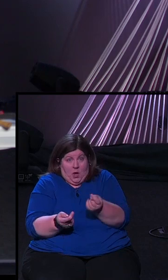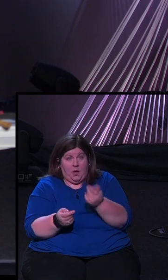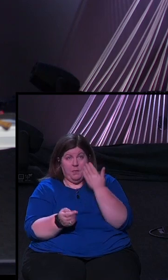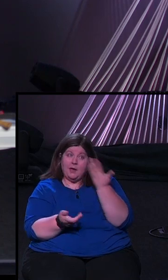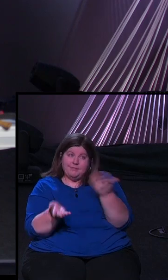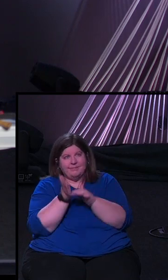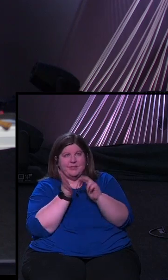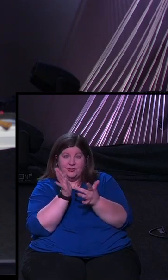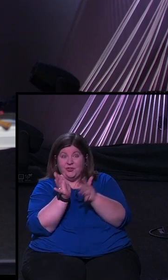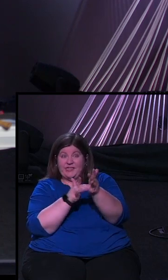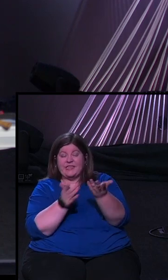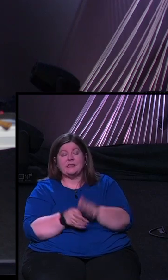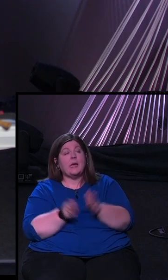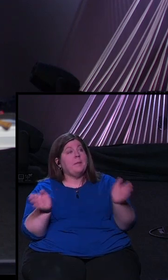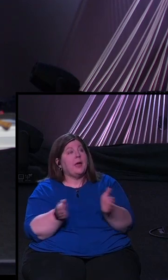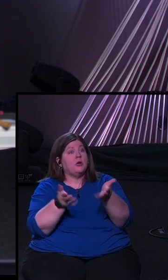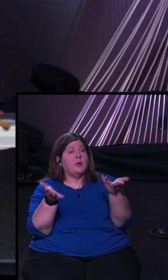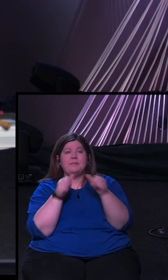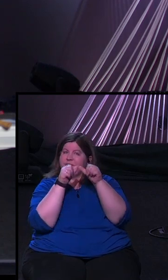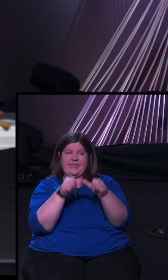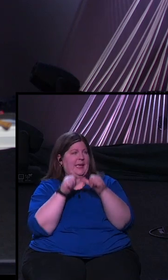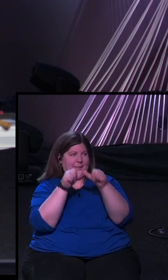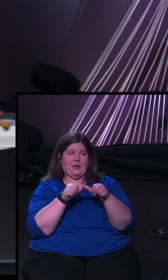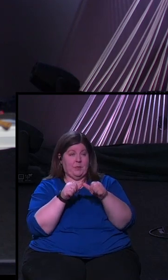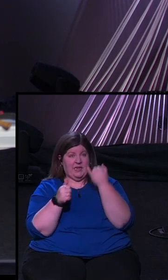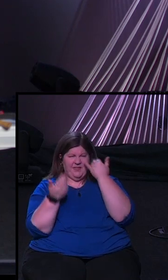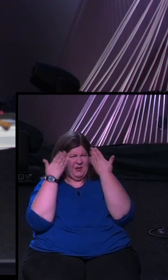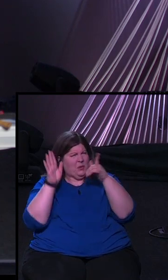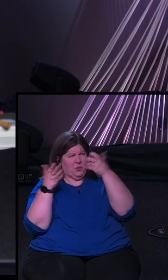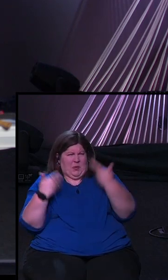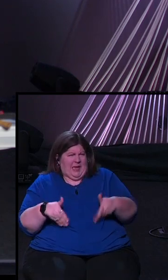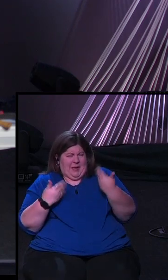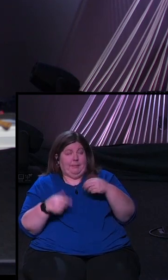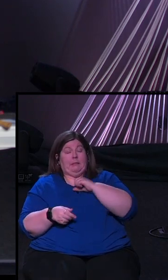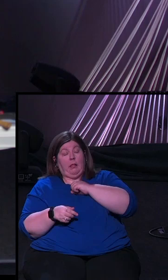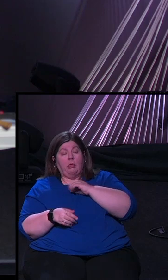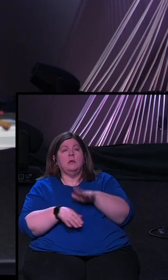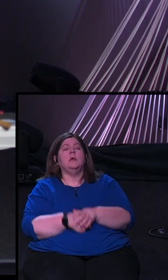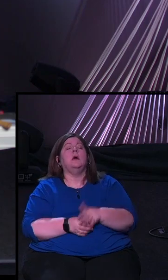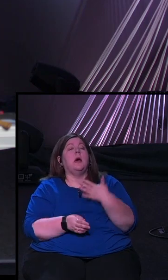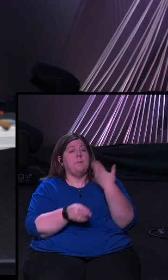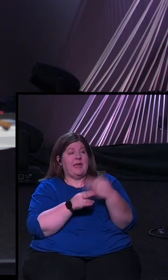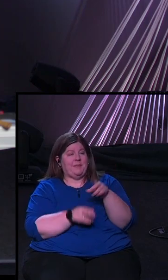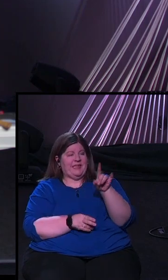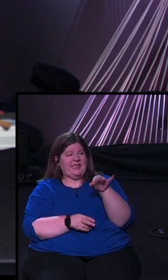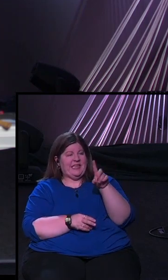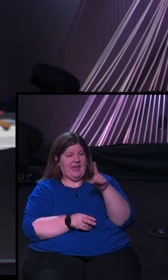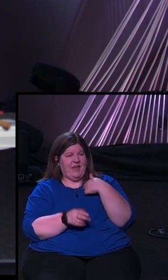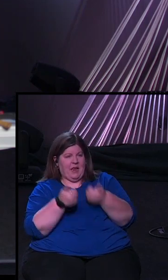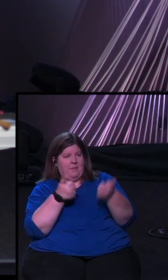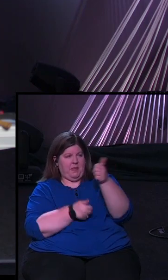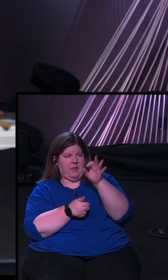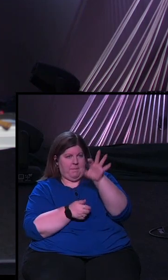specific people. And the encouragement I would give you is to keep doing that. So if you don't know who I am, excuse me, my name's David. I'm the lead pastor